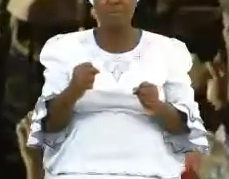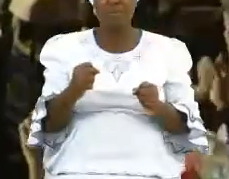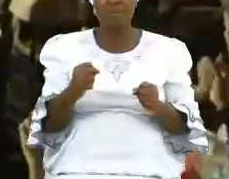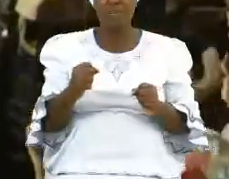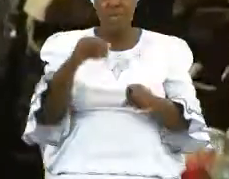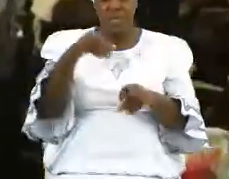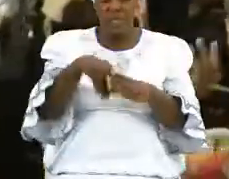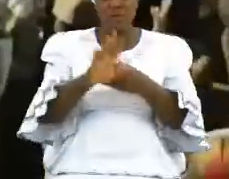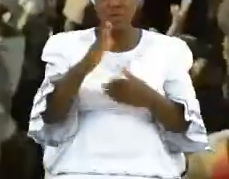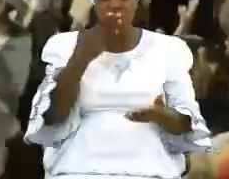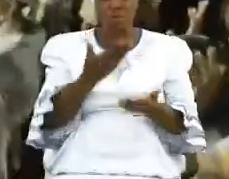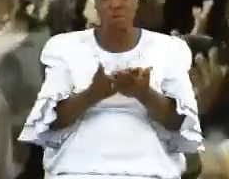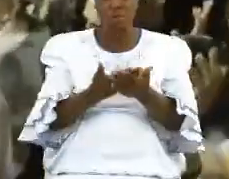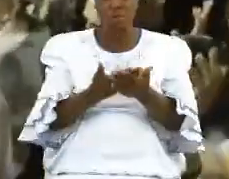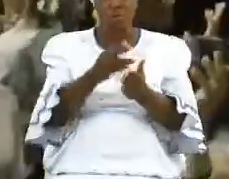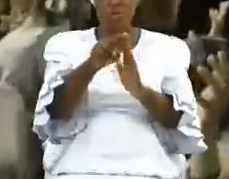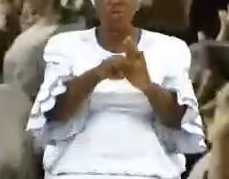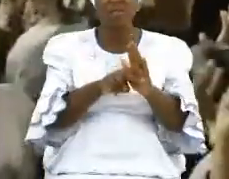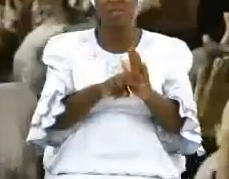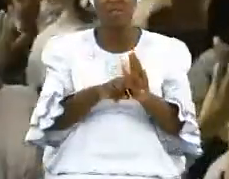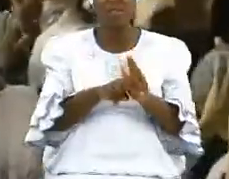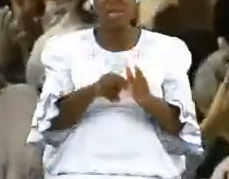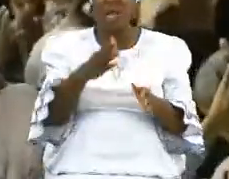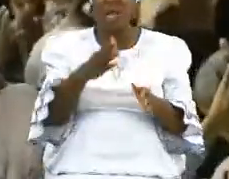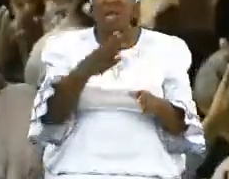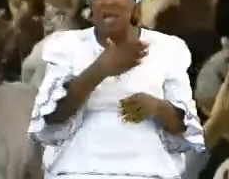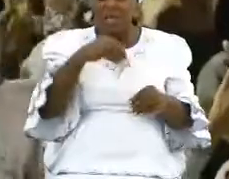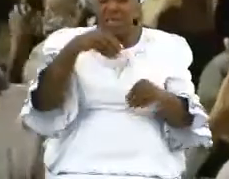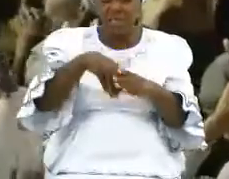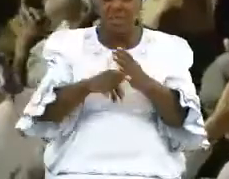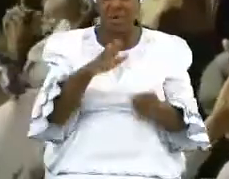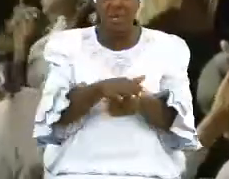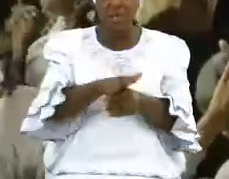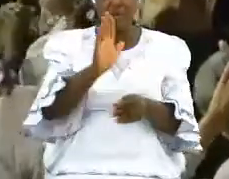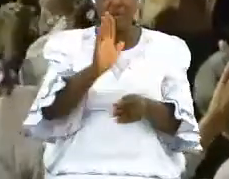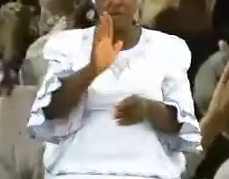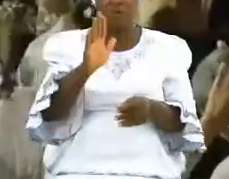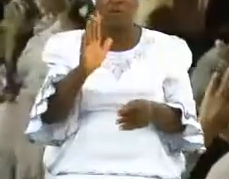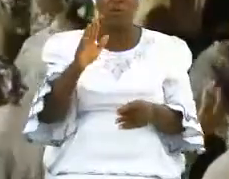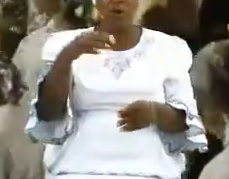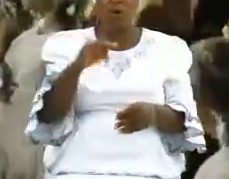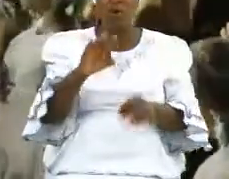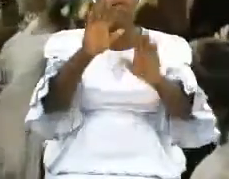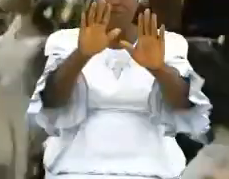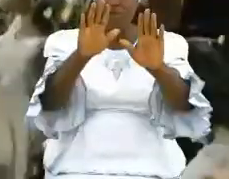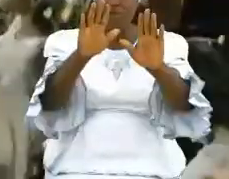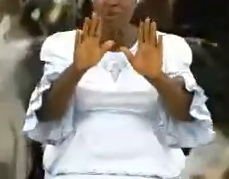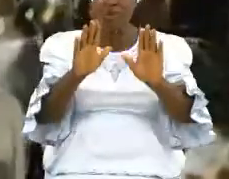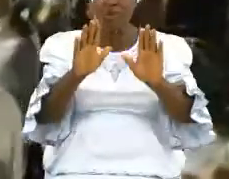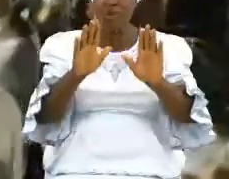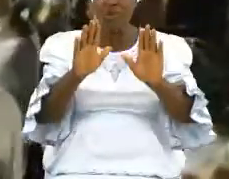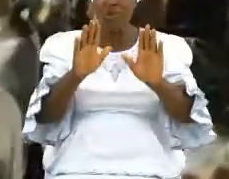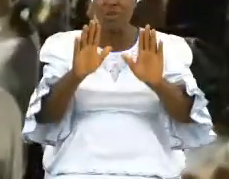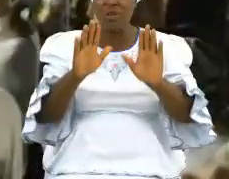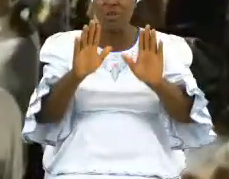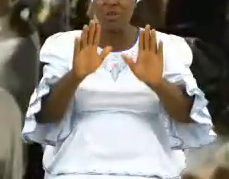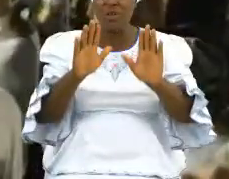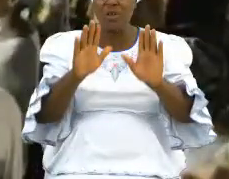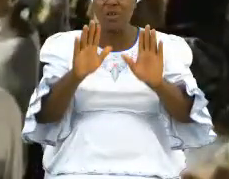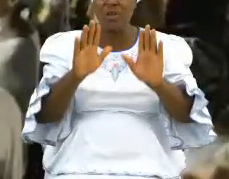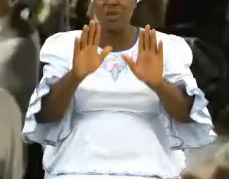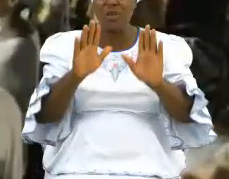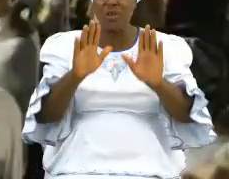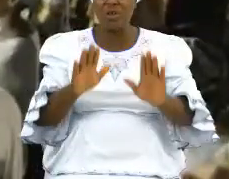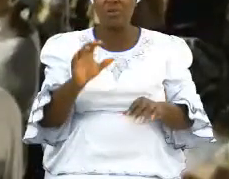into your goodness, and into explosion of miracles this day,